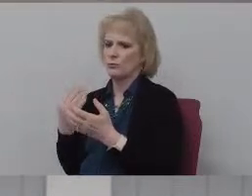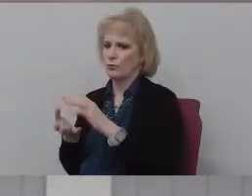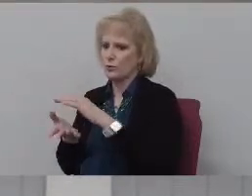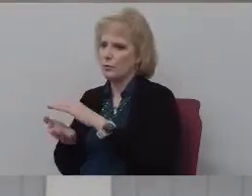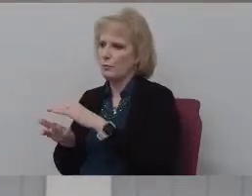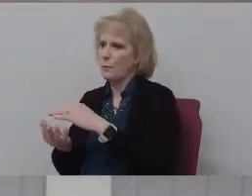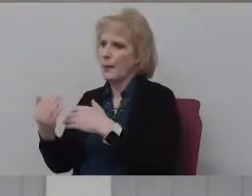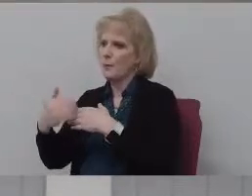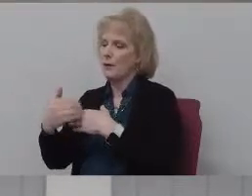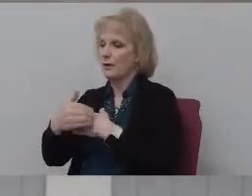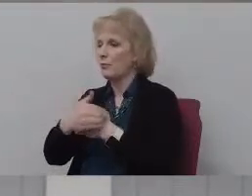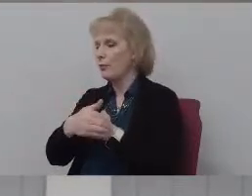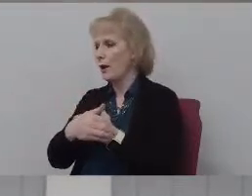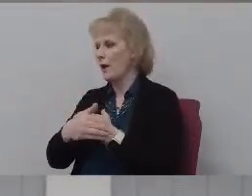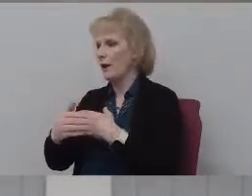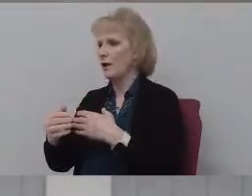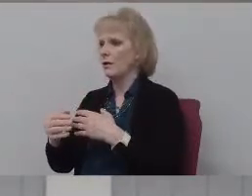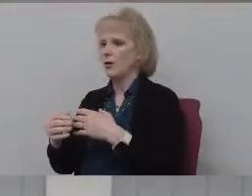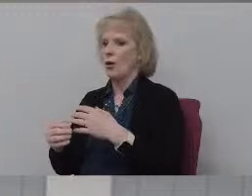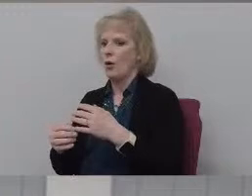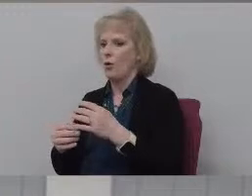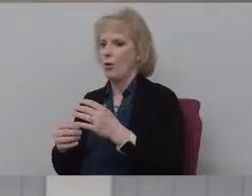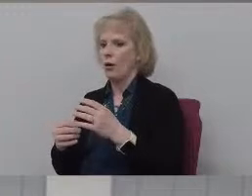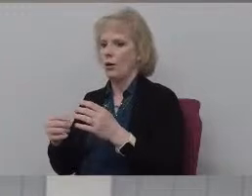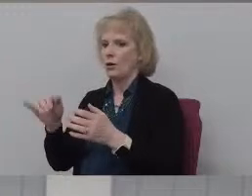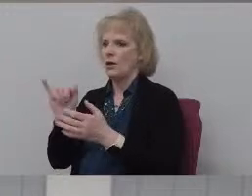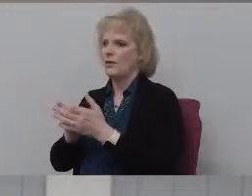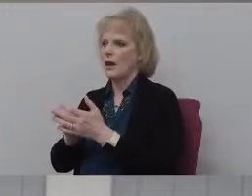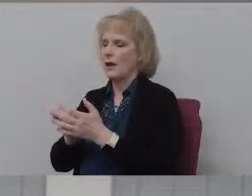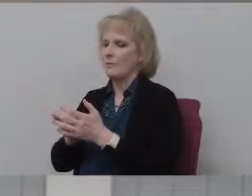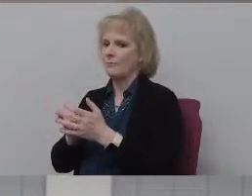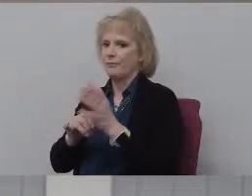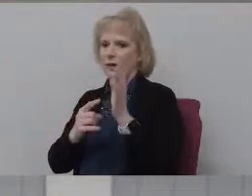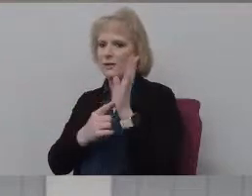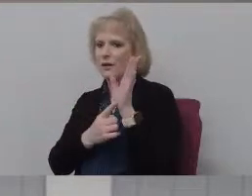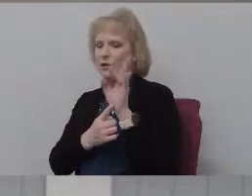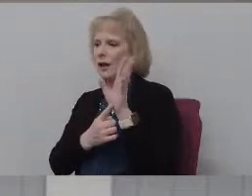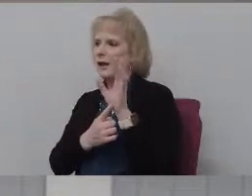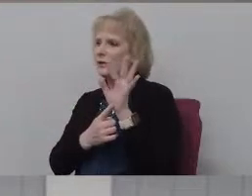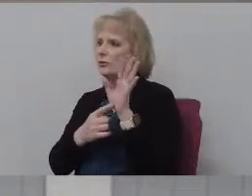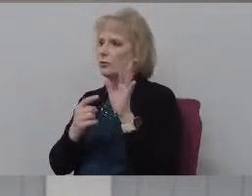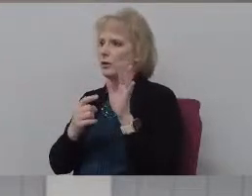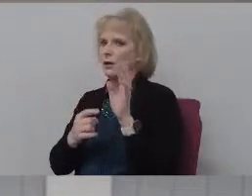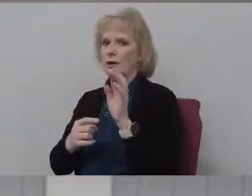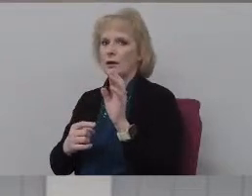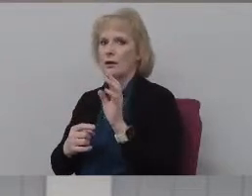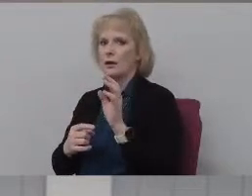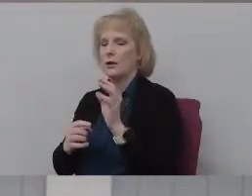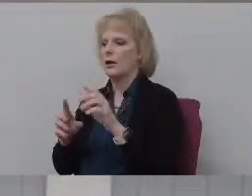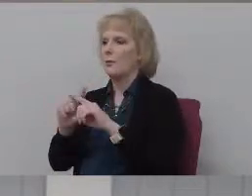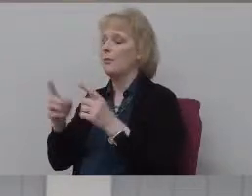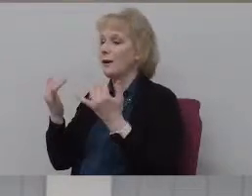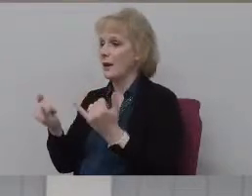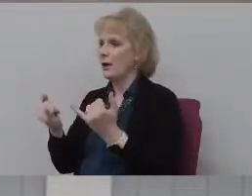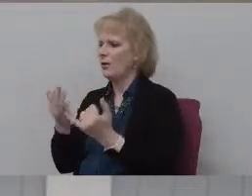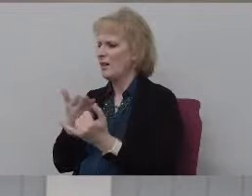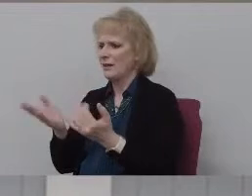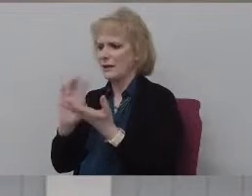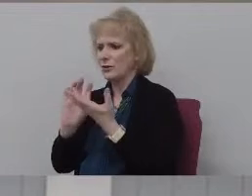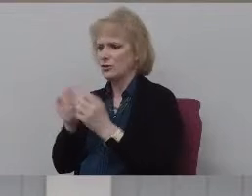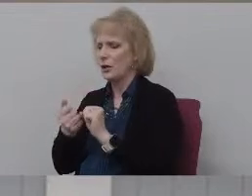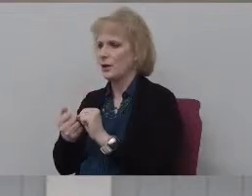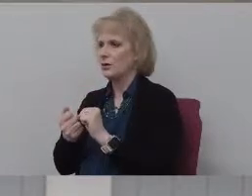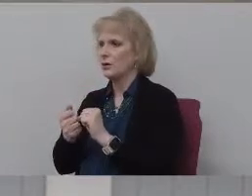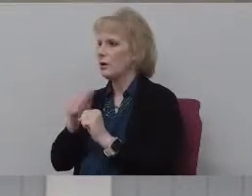tabernacle, and some of them to make sure that the lantern had oil and that it was lit and all those kind of things. But now, all of a sudden, things have changed, because now they're not